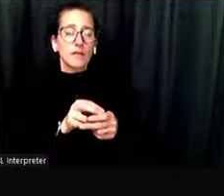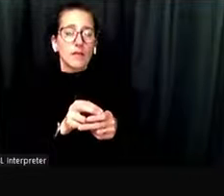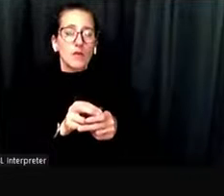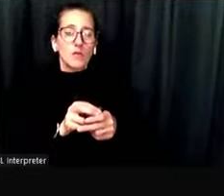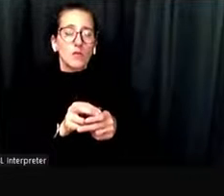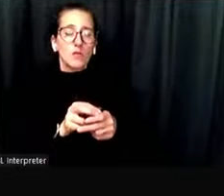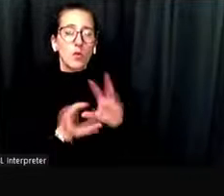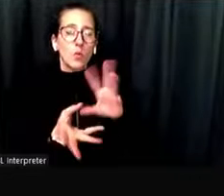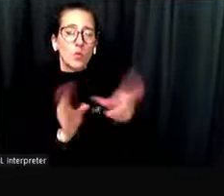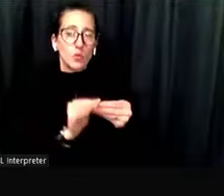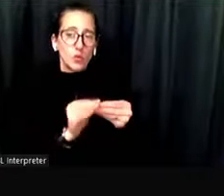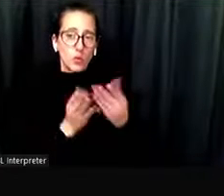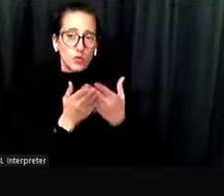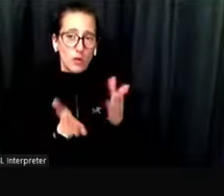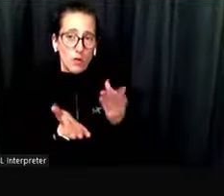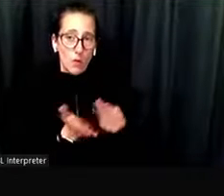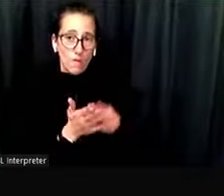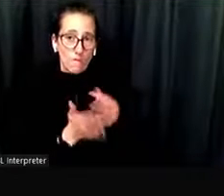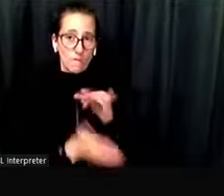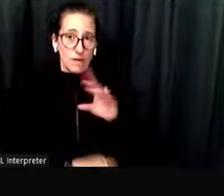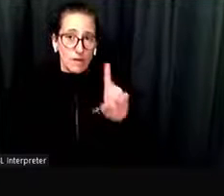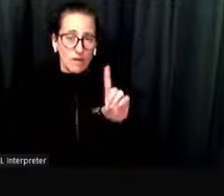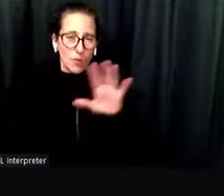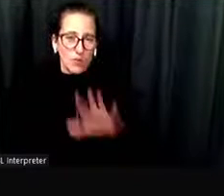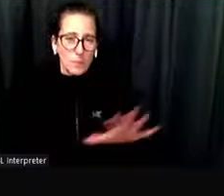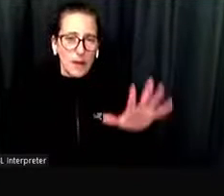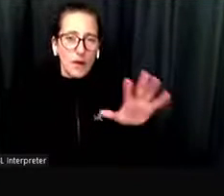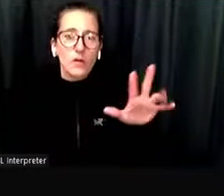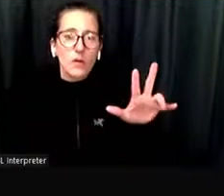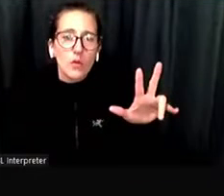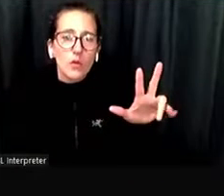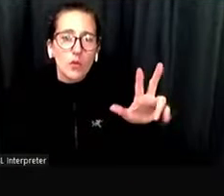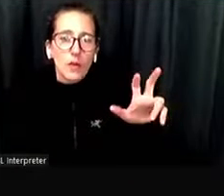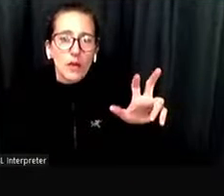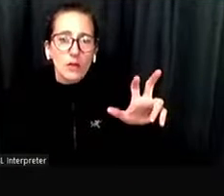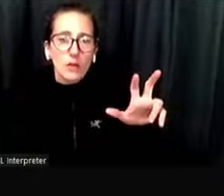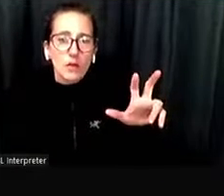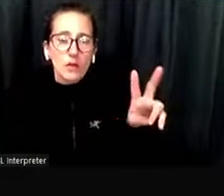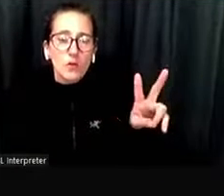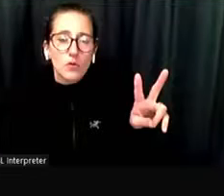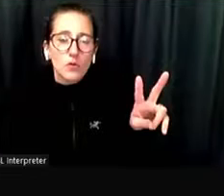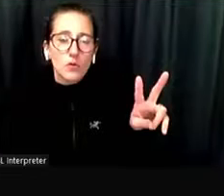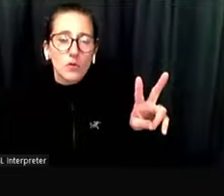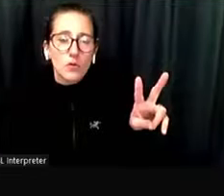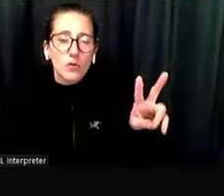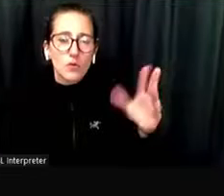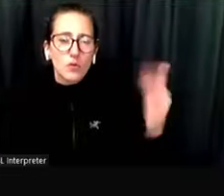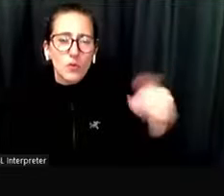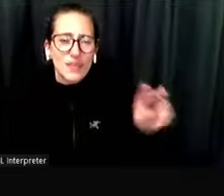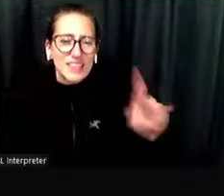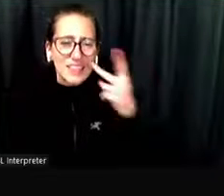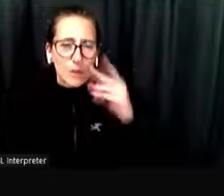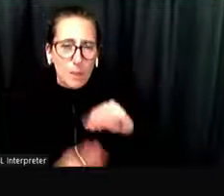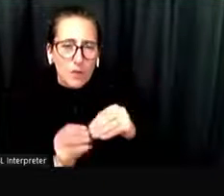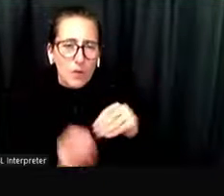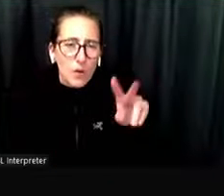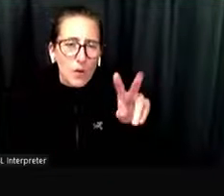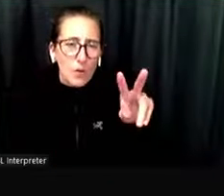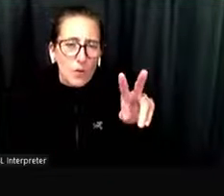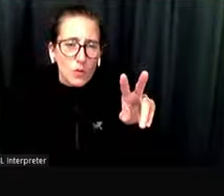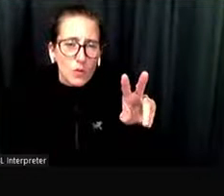320 million and some change. And then for our special fund side is actually 1.16